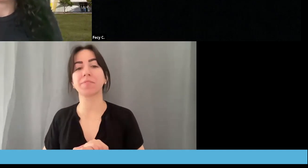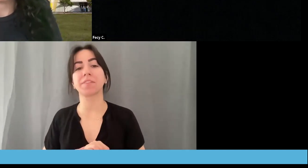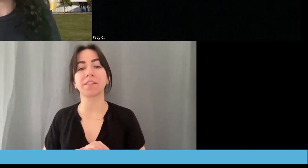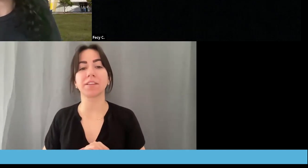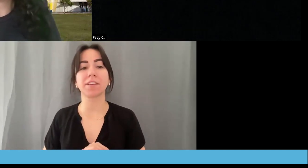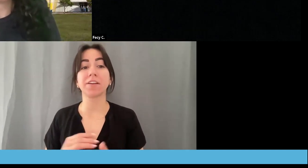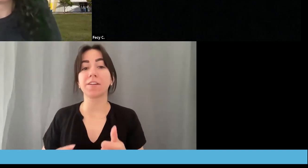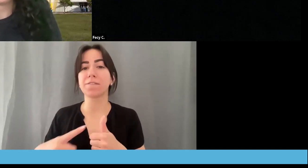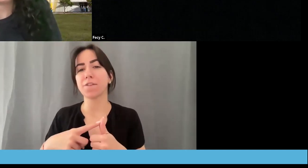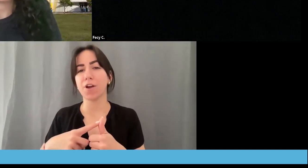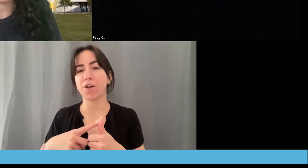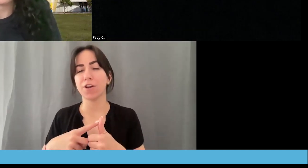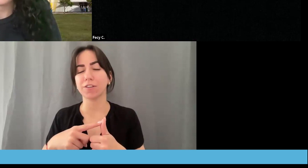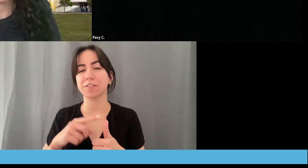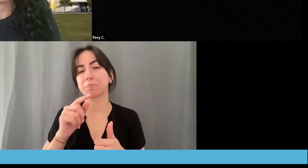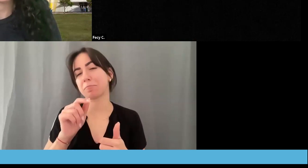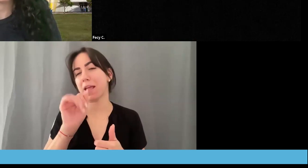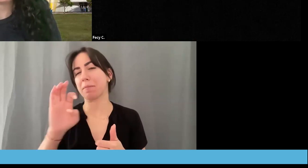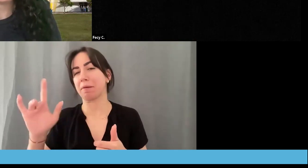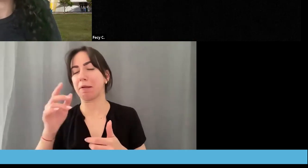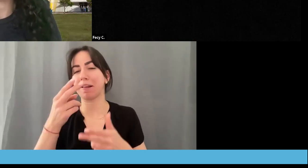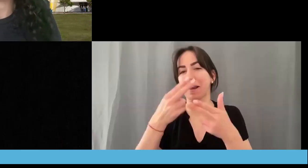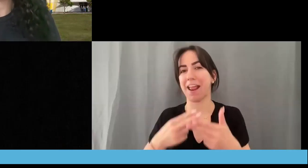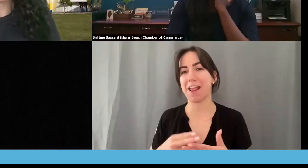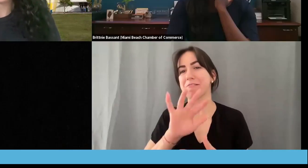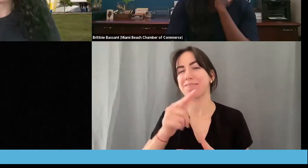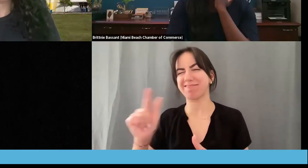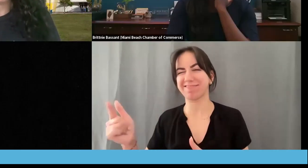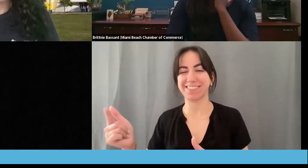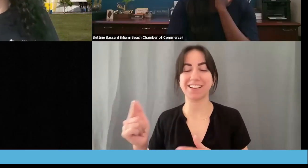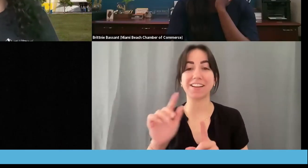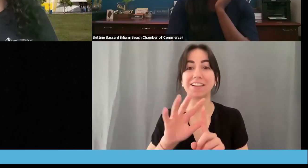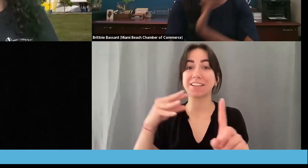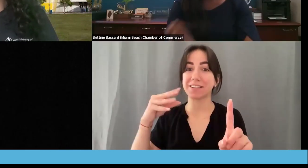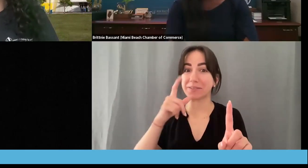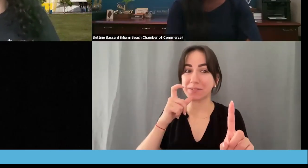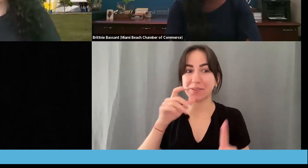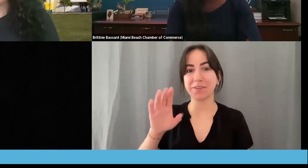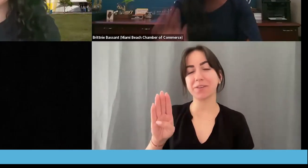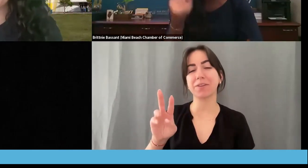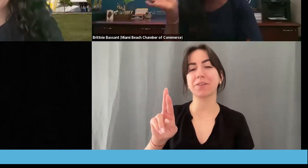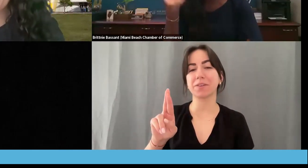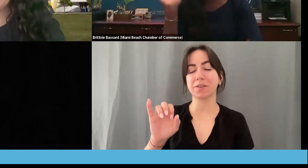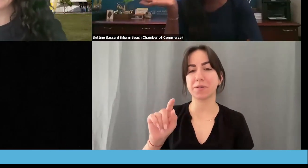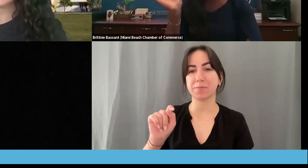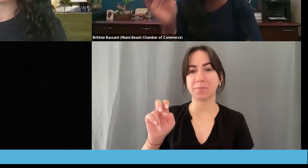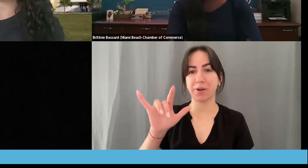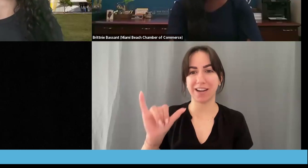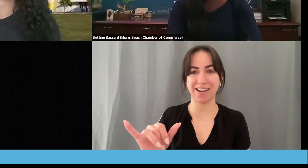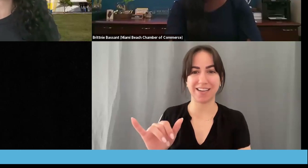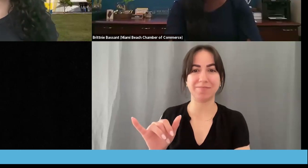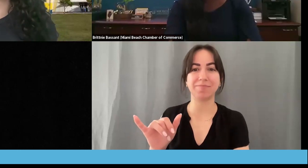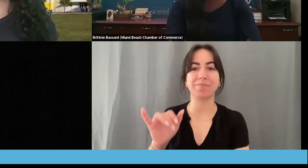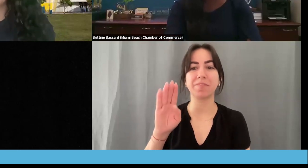will have, in alphabetical order, I'm adding to the spotlight, we have Brittnie Bassant. And Brittnie Bassant is